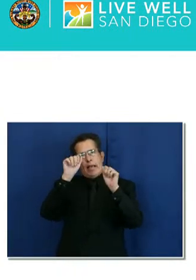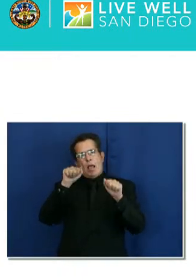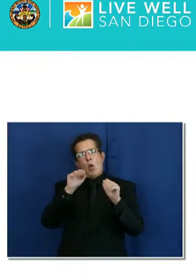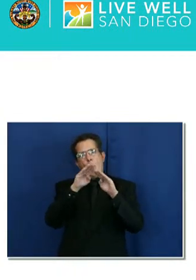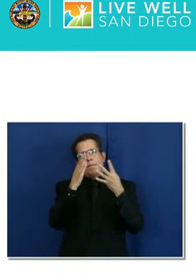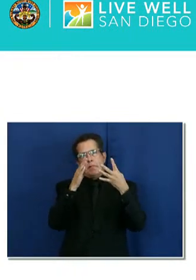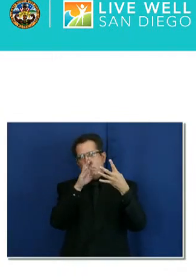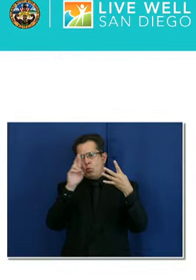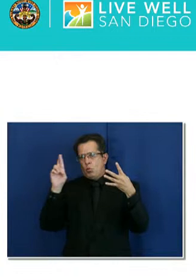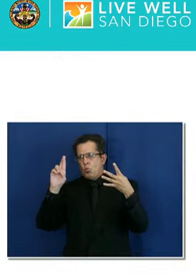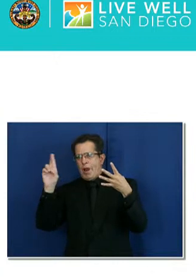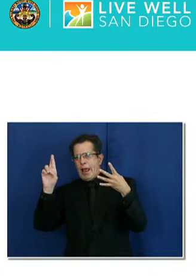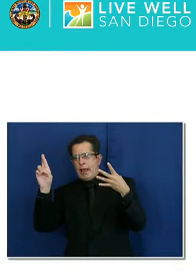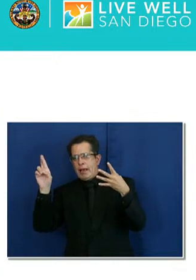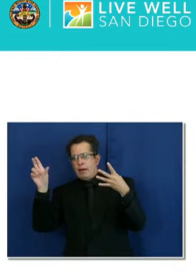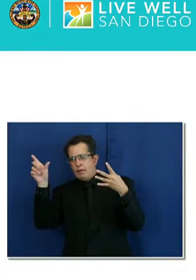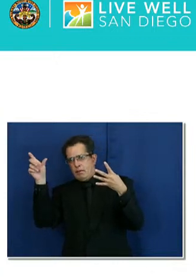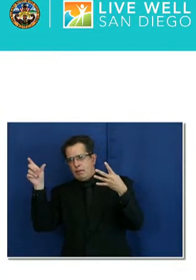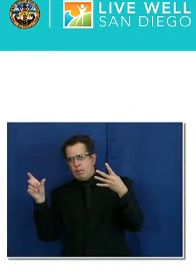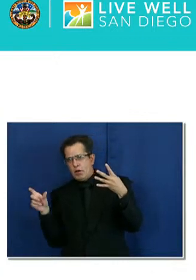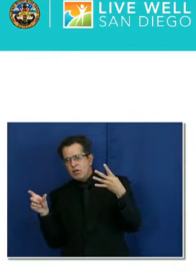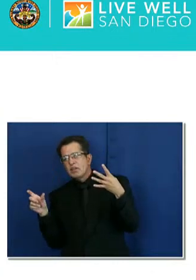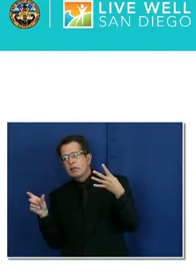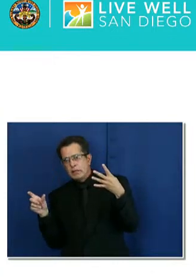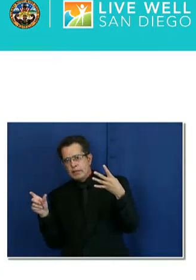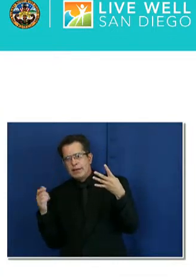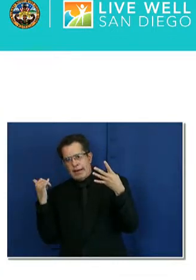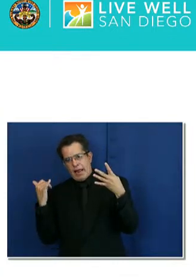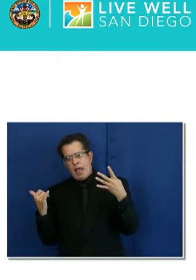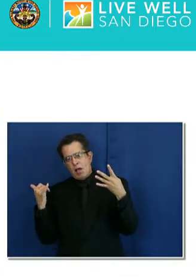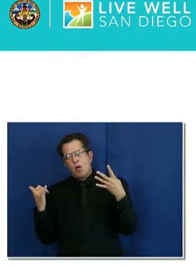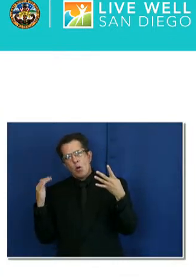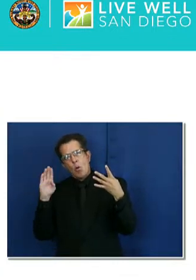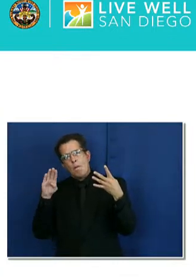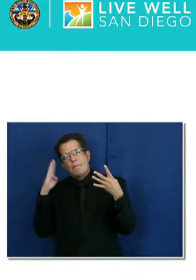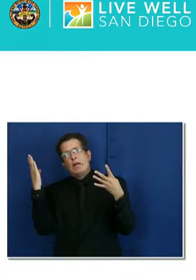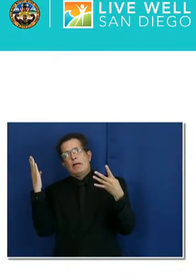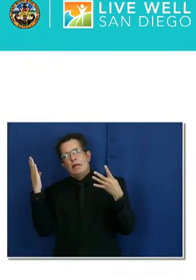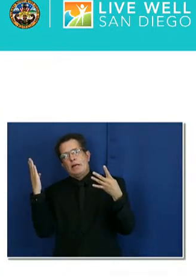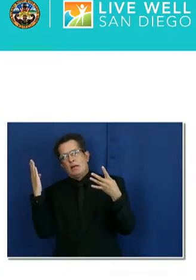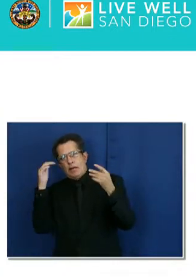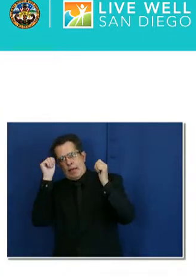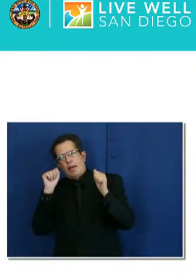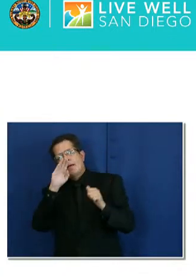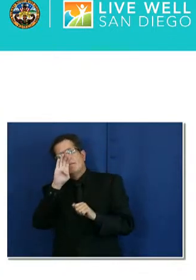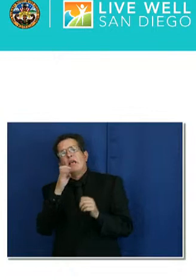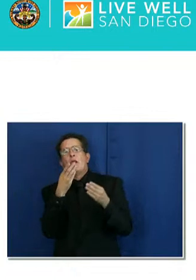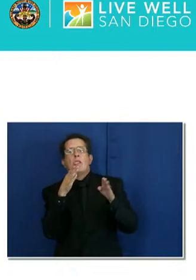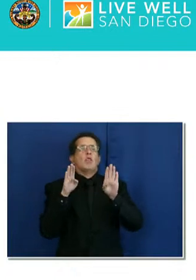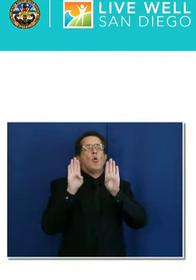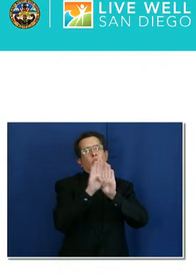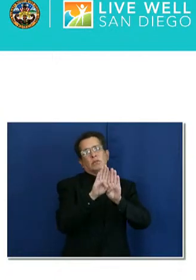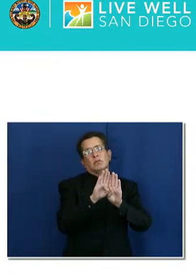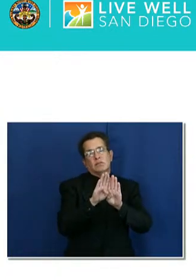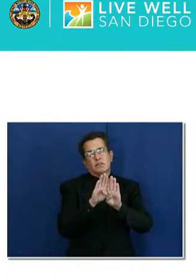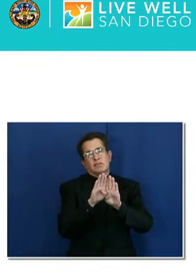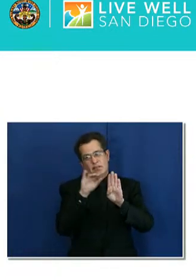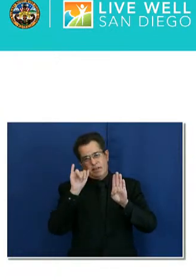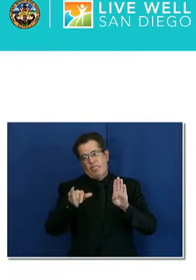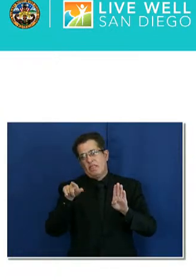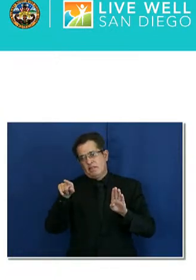right side is the businesses that are currently open under the red tier. But again, you